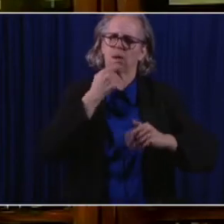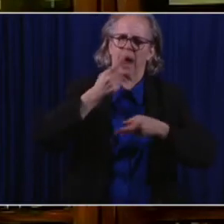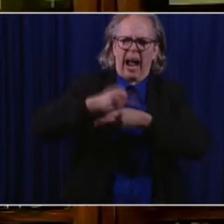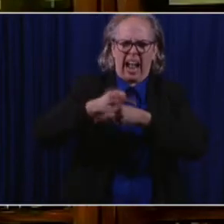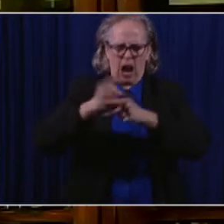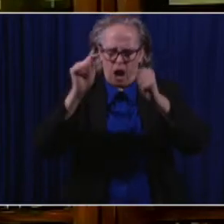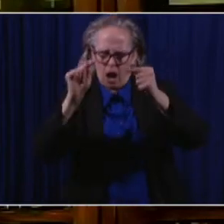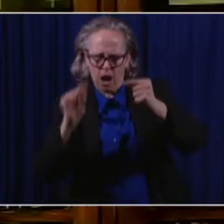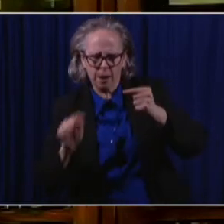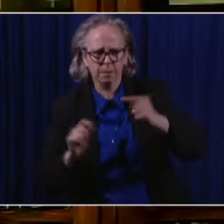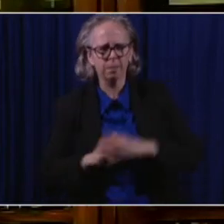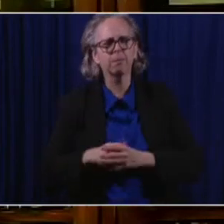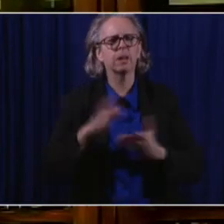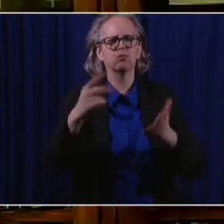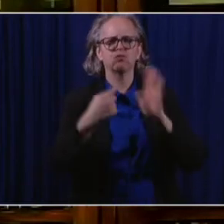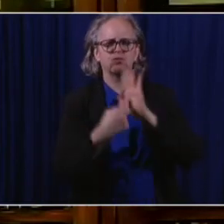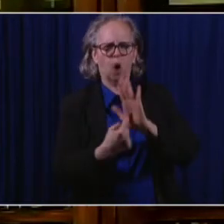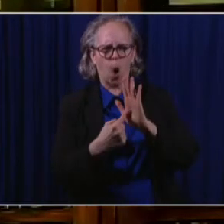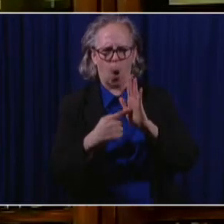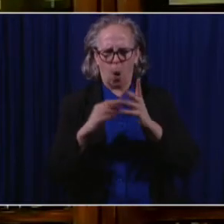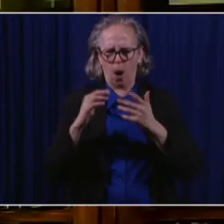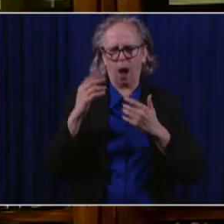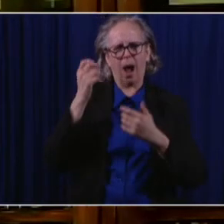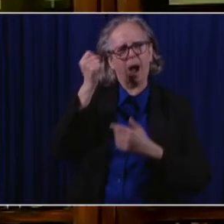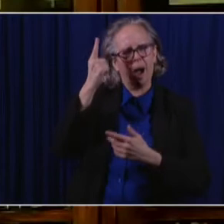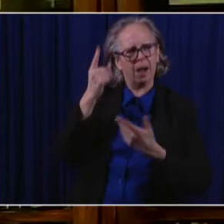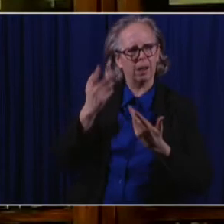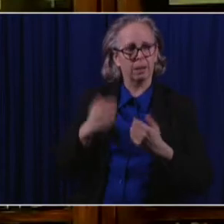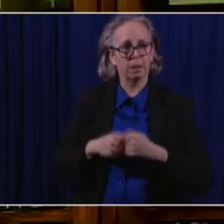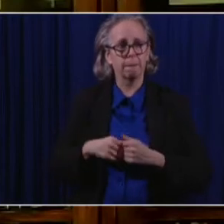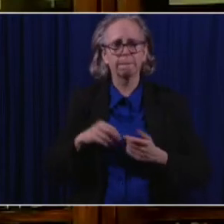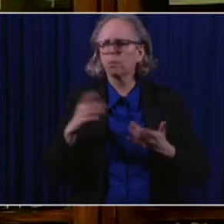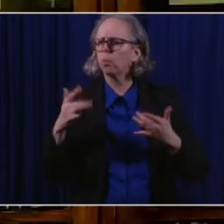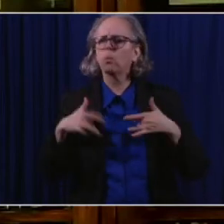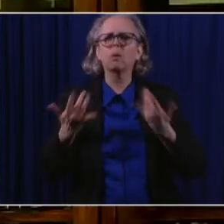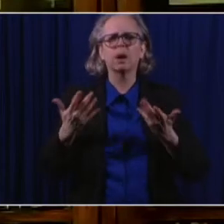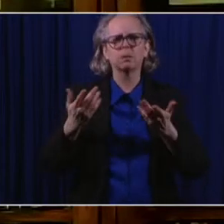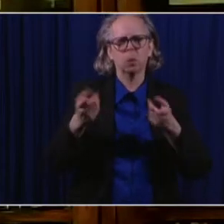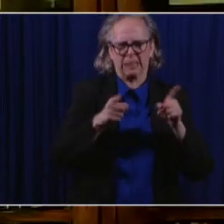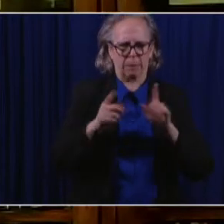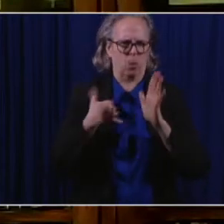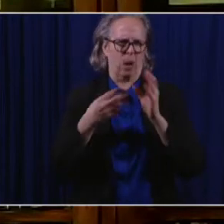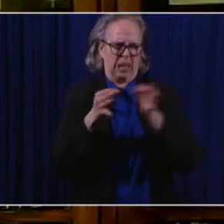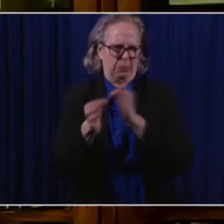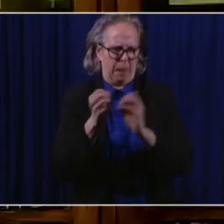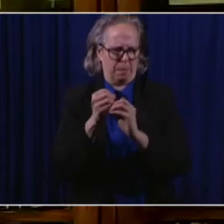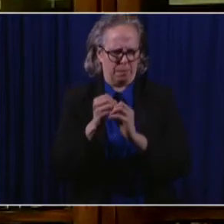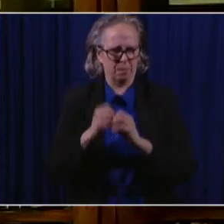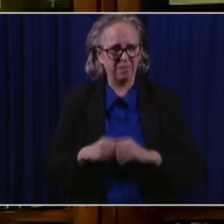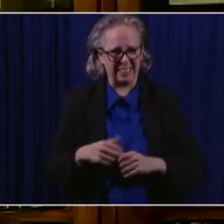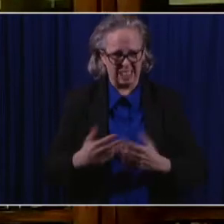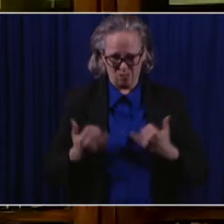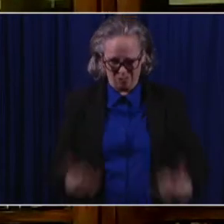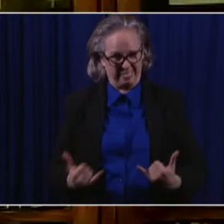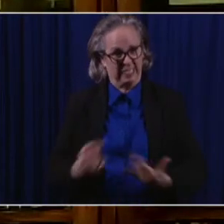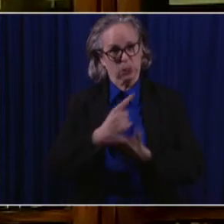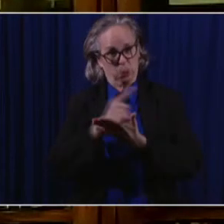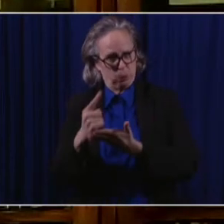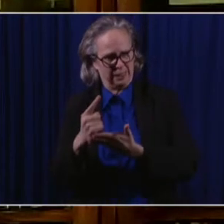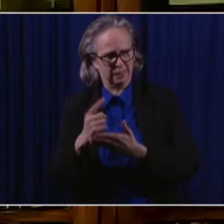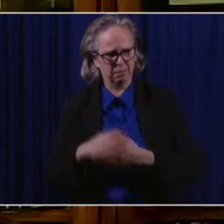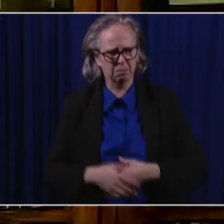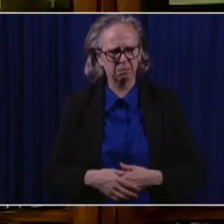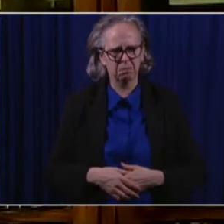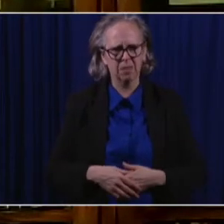good understanding of kind of what stage people are at. I think in a way this week being a holiday week, our operating